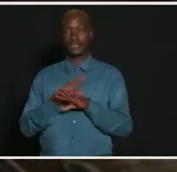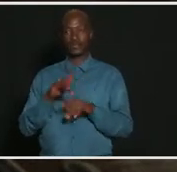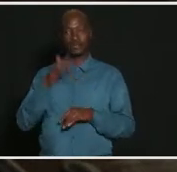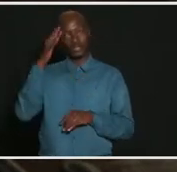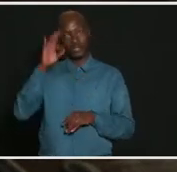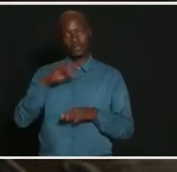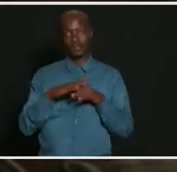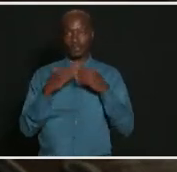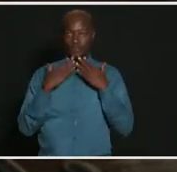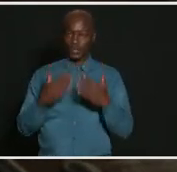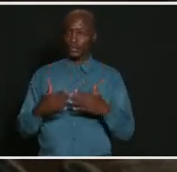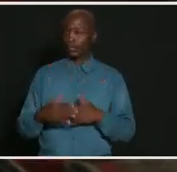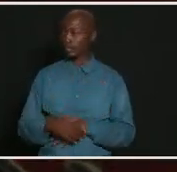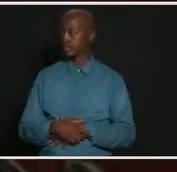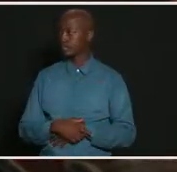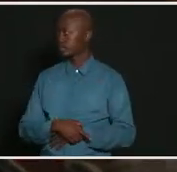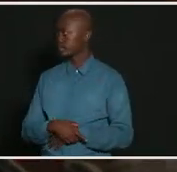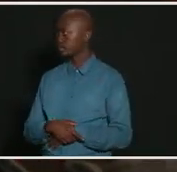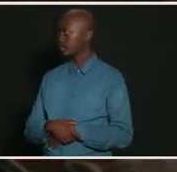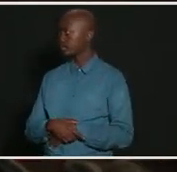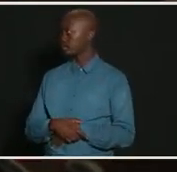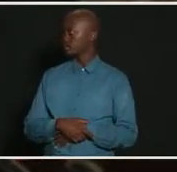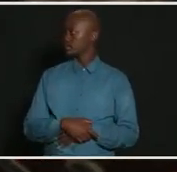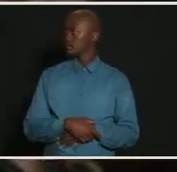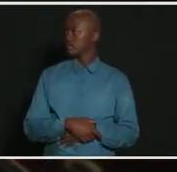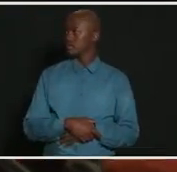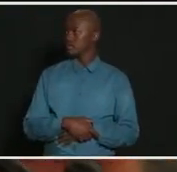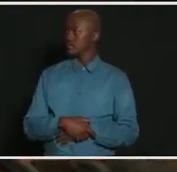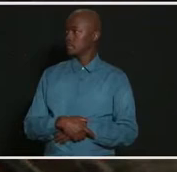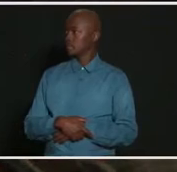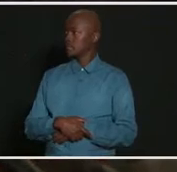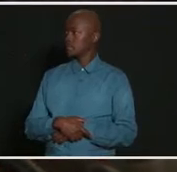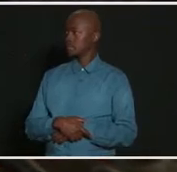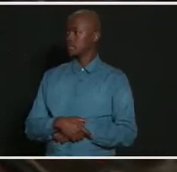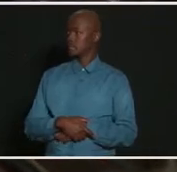the government thank you thank you next